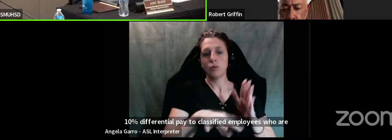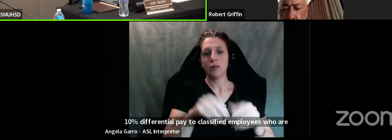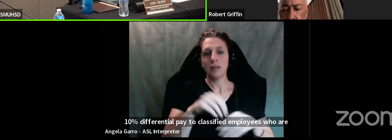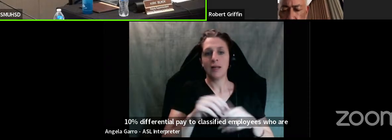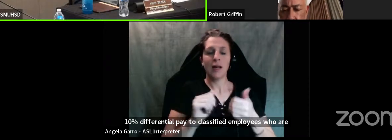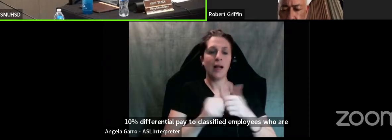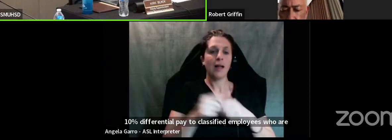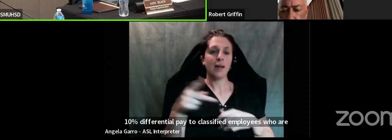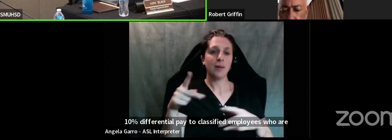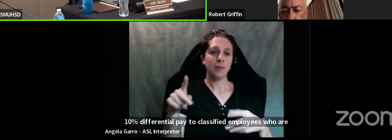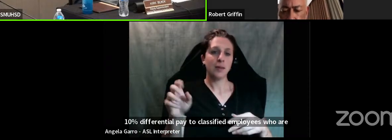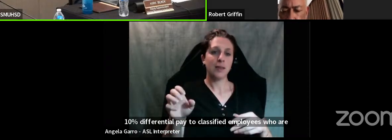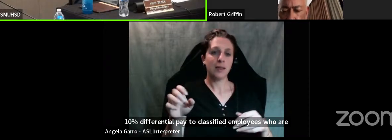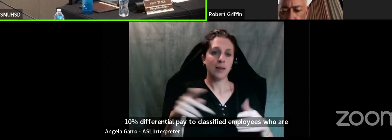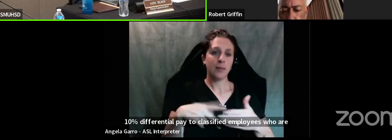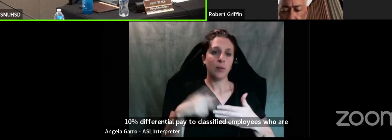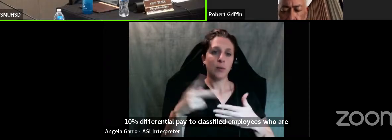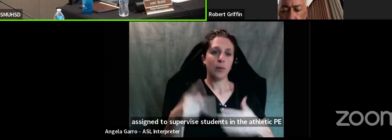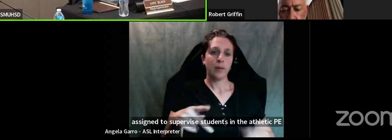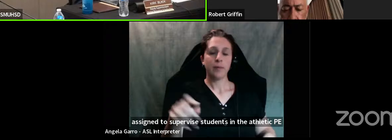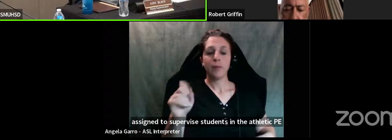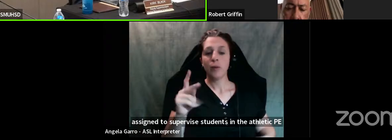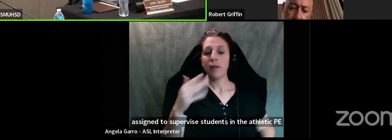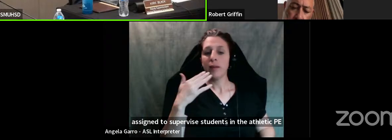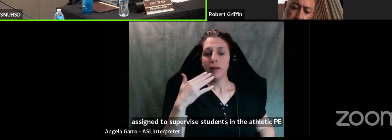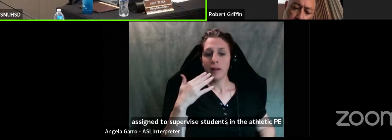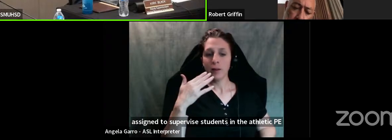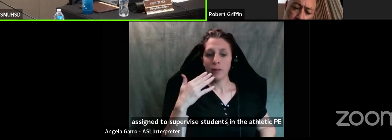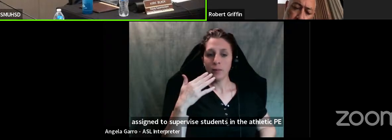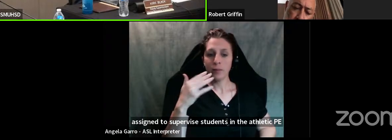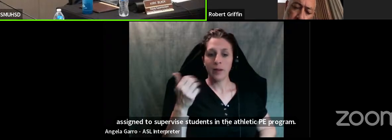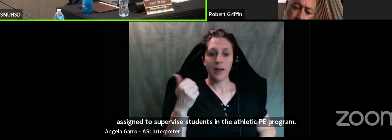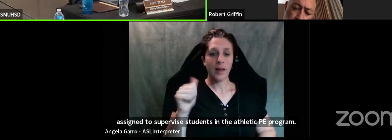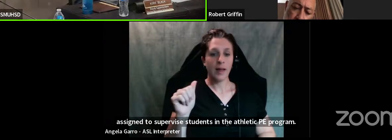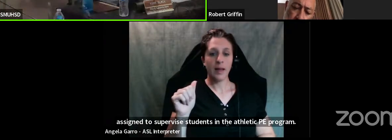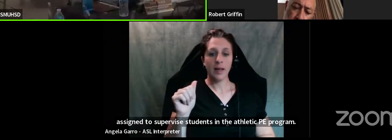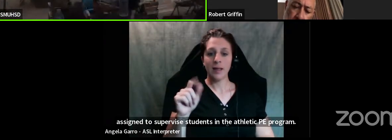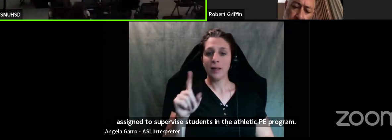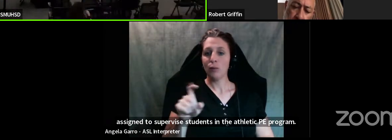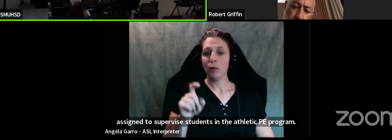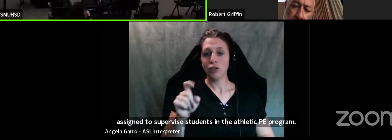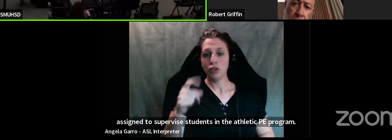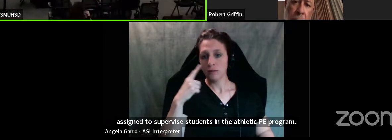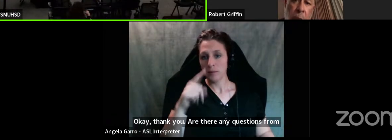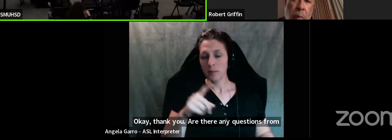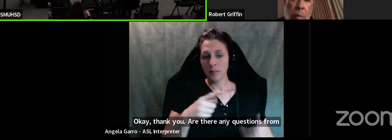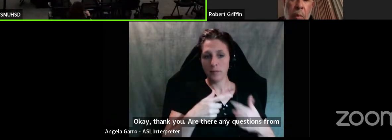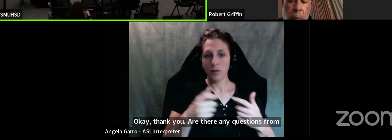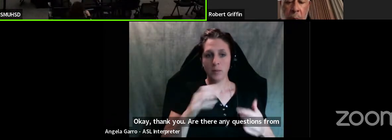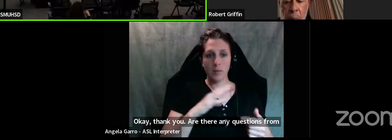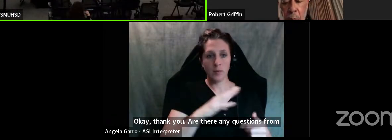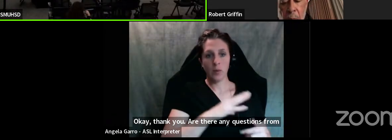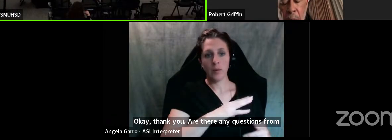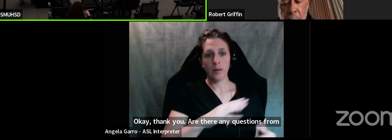program. Okay, thank you. Are there any questions from the board?